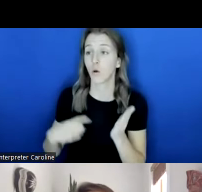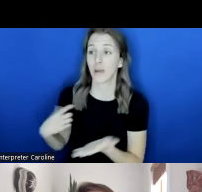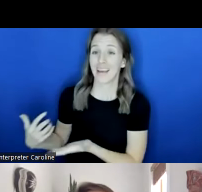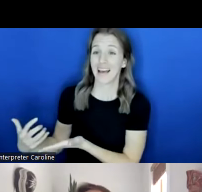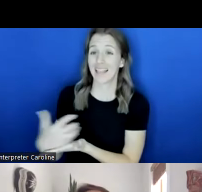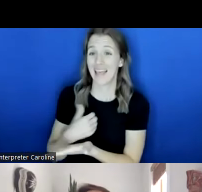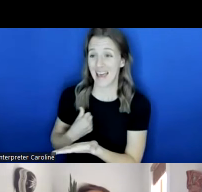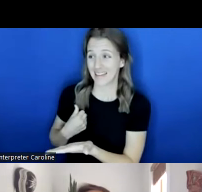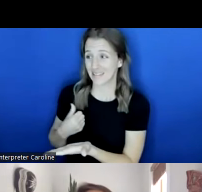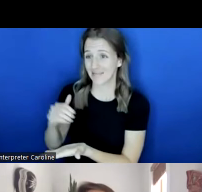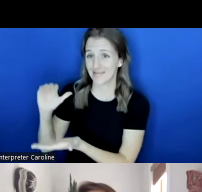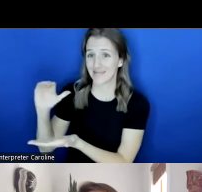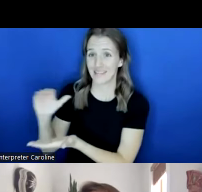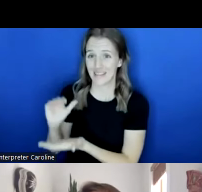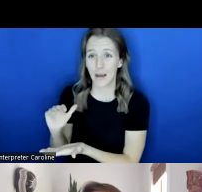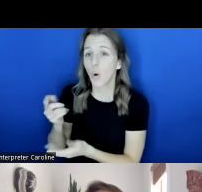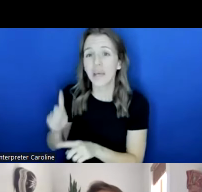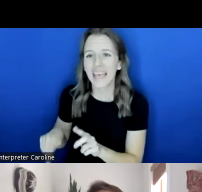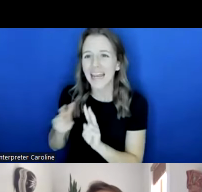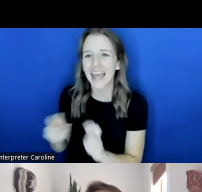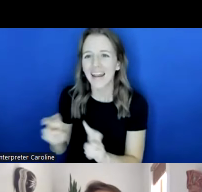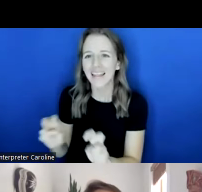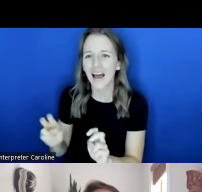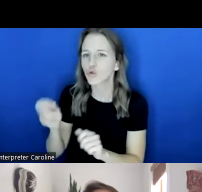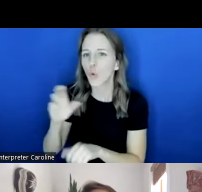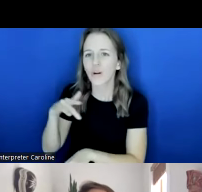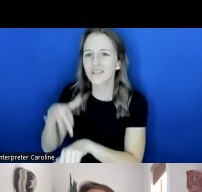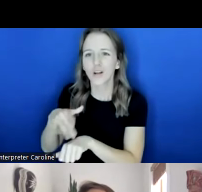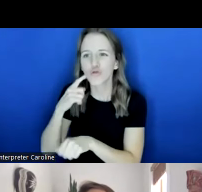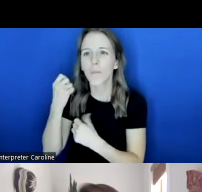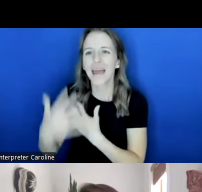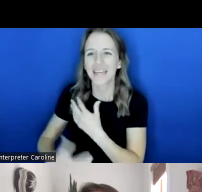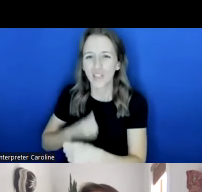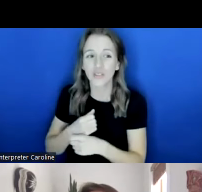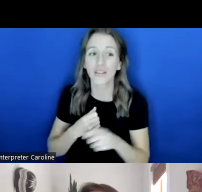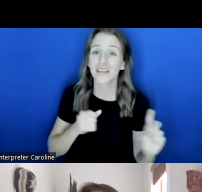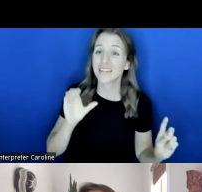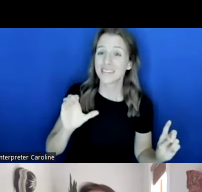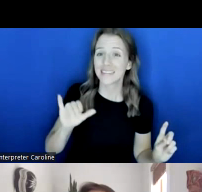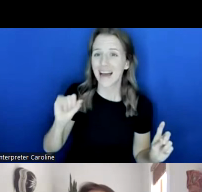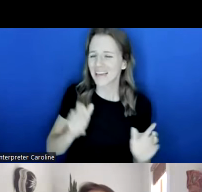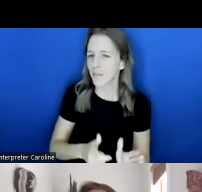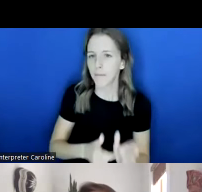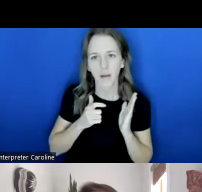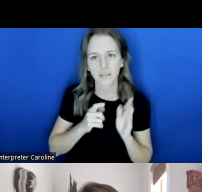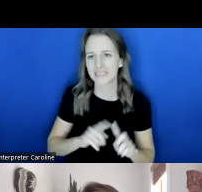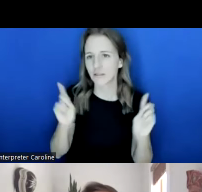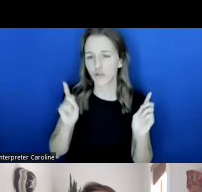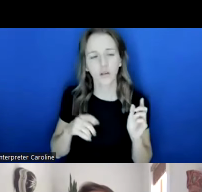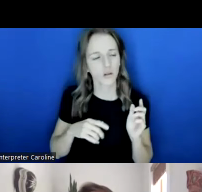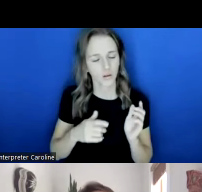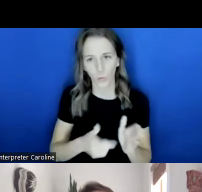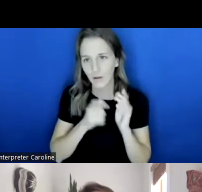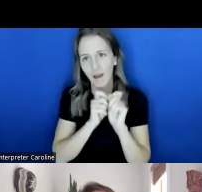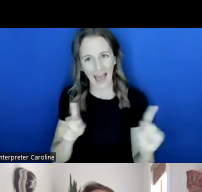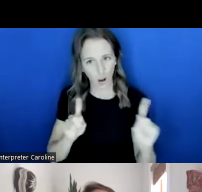it or do anything with the data for a number of years. And with CCIS, we knew it had to be different. We knew that we had to put the survey out, do